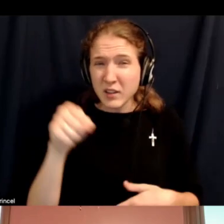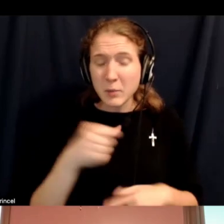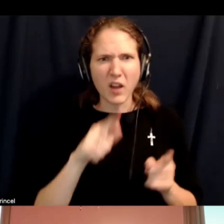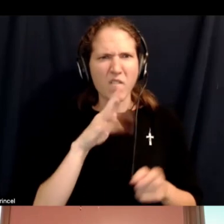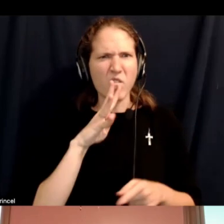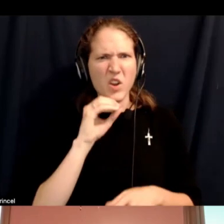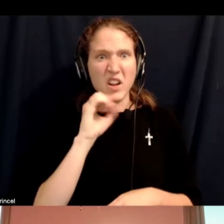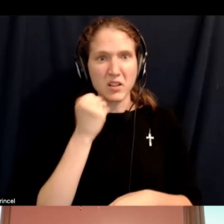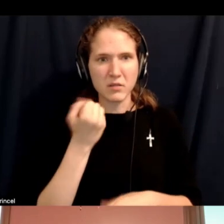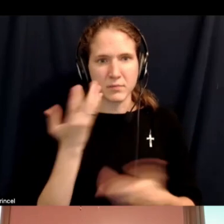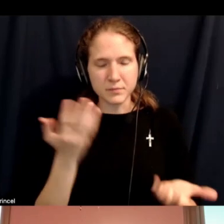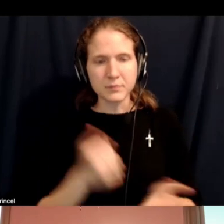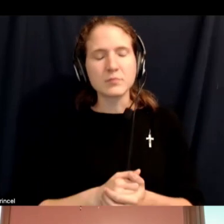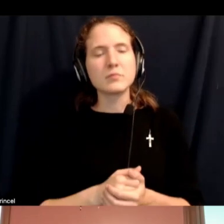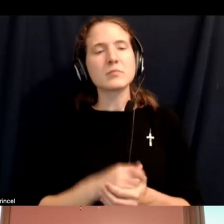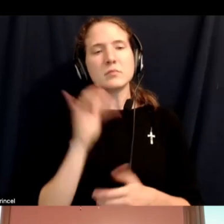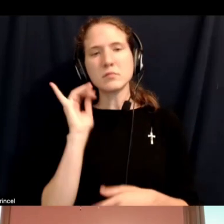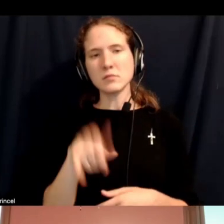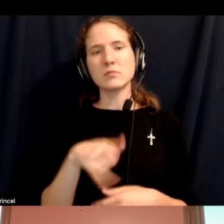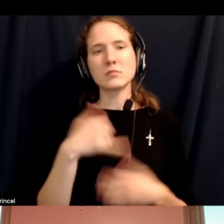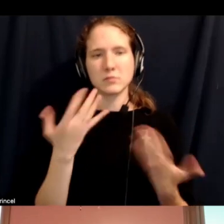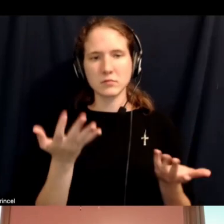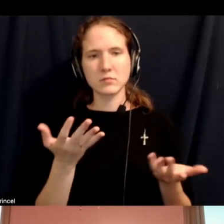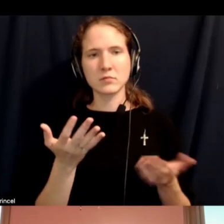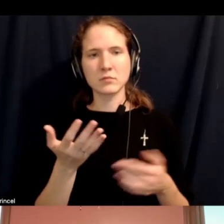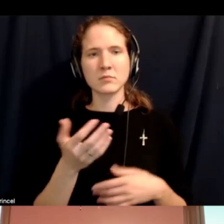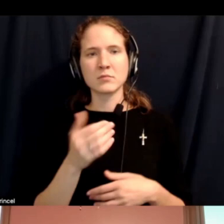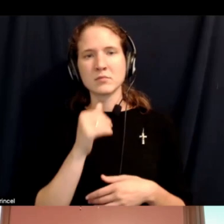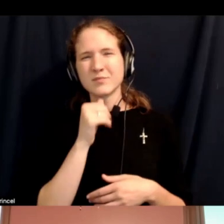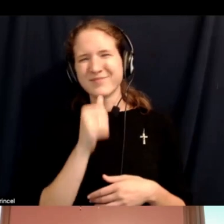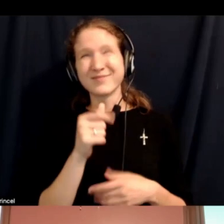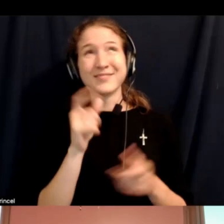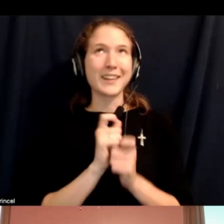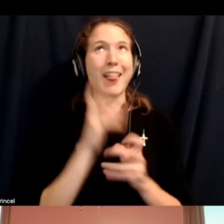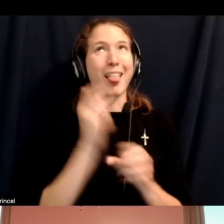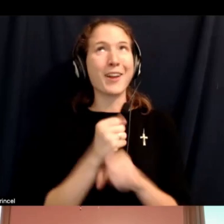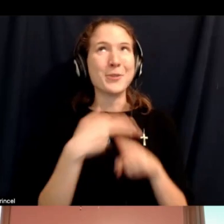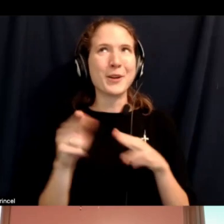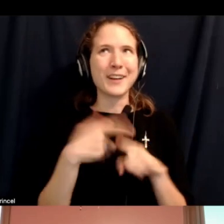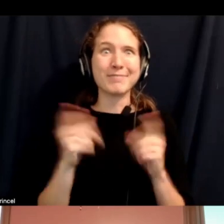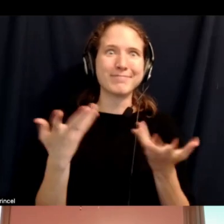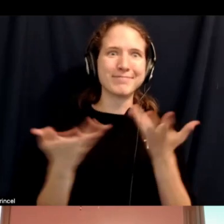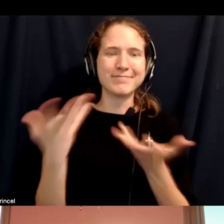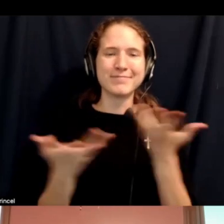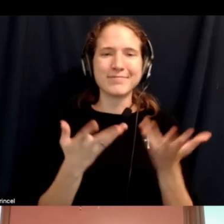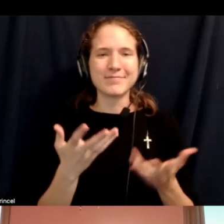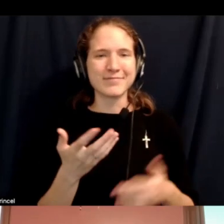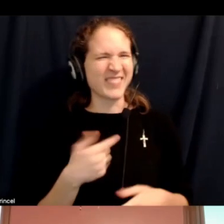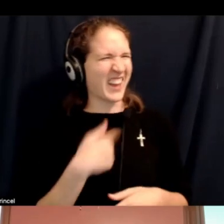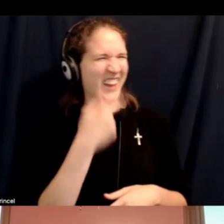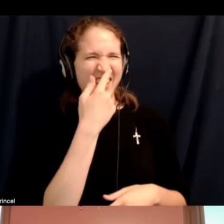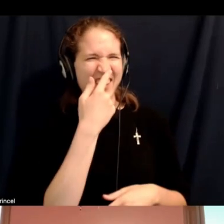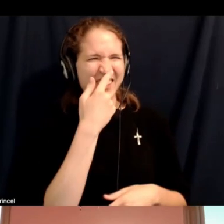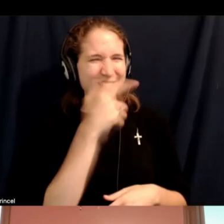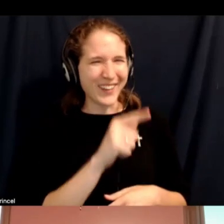40s. So that that's not exactly in a nutshell, is it? But that's how I I don't like nutshells anyway. There's too